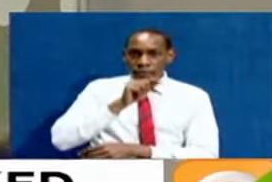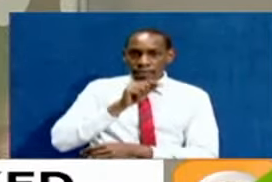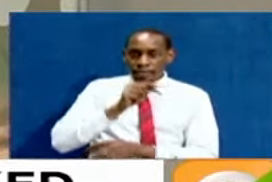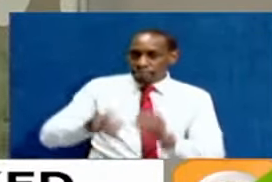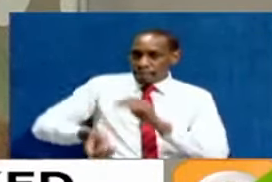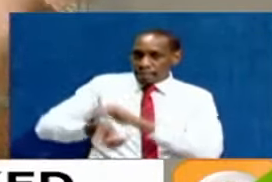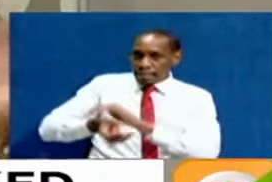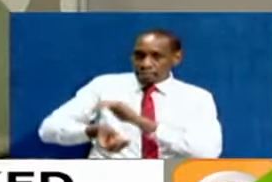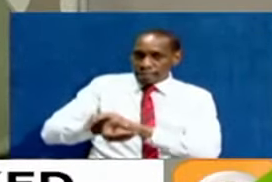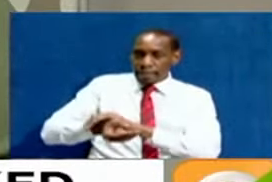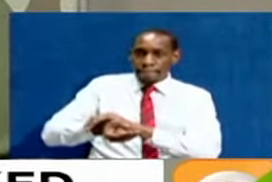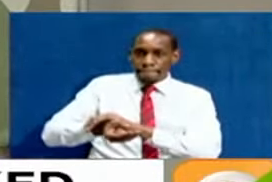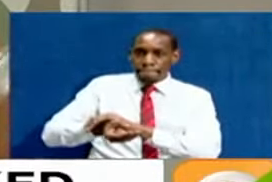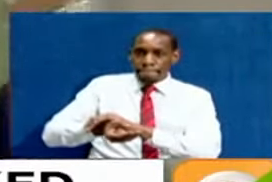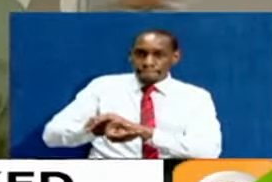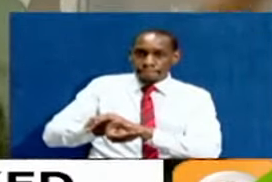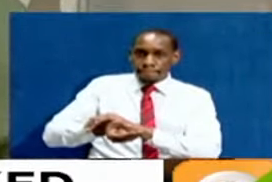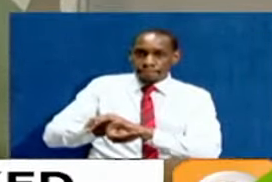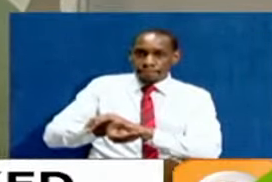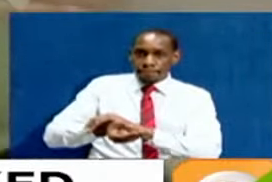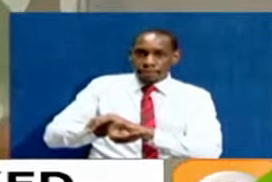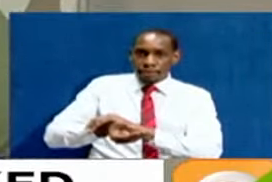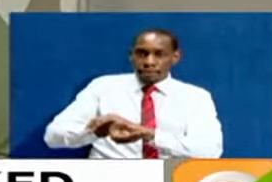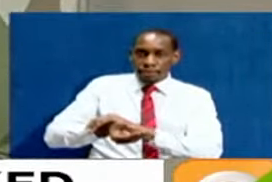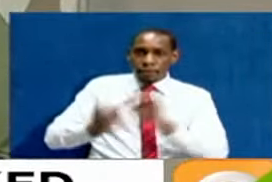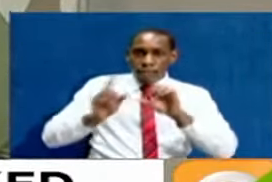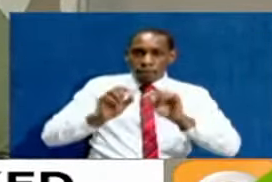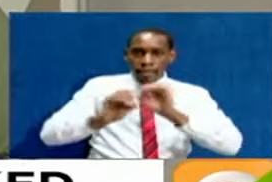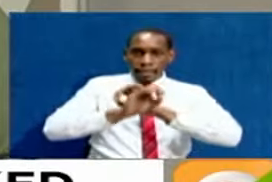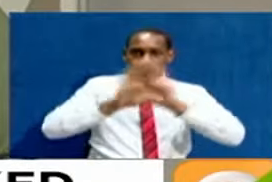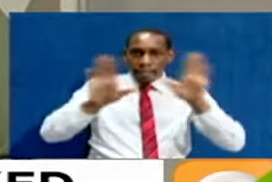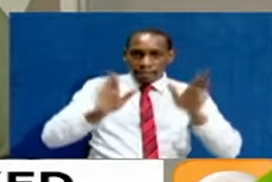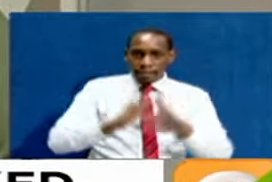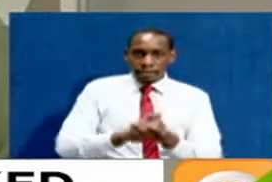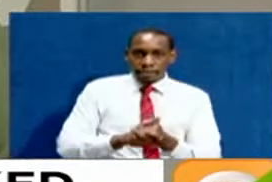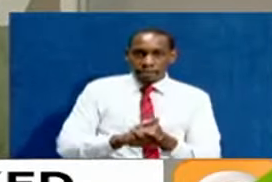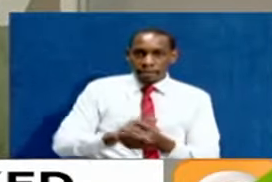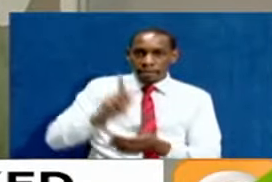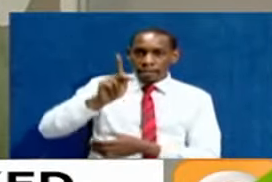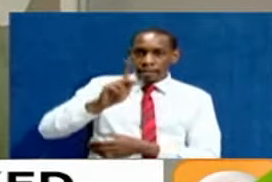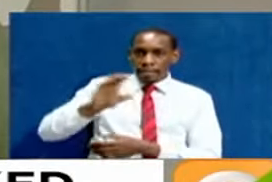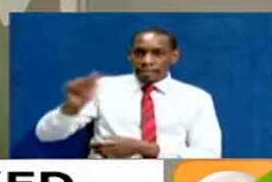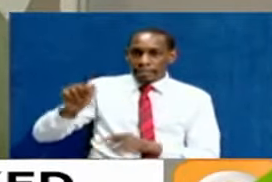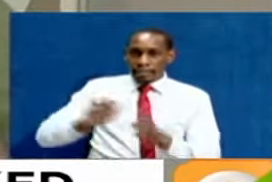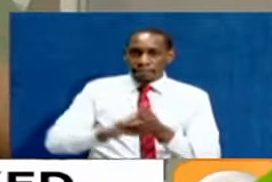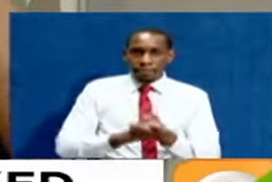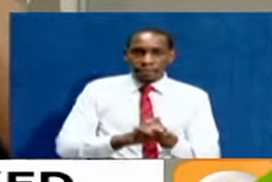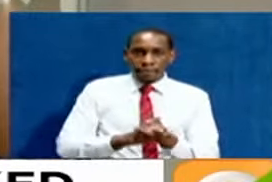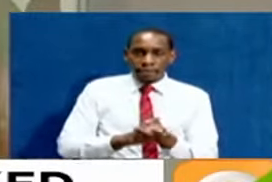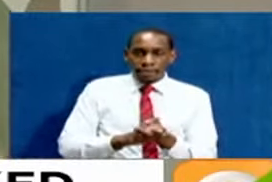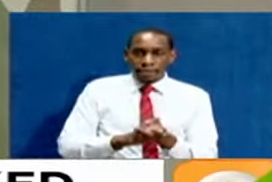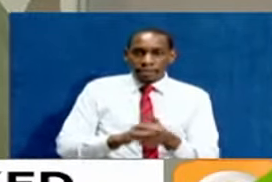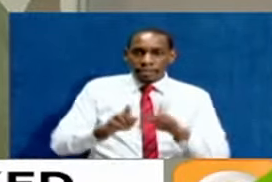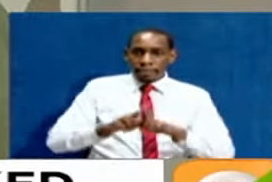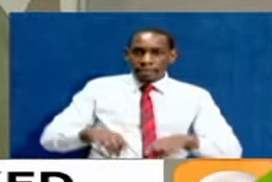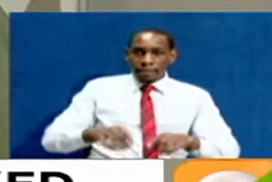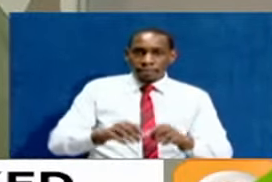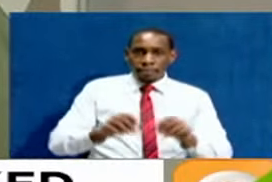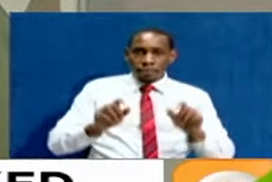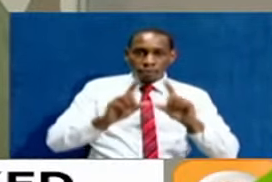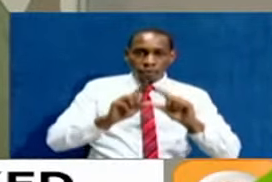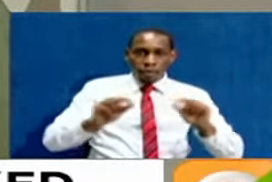explaining that, oh, all of you in the same zone and all that. Then we had the clarifications from the Kenya, from KCAA. Then we had the other one from railways. And then we had the press statement